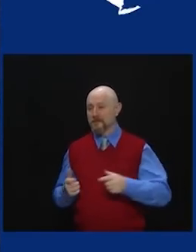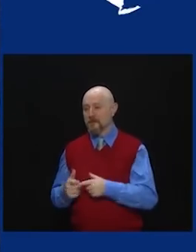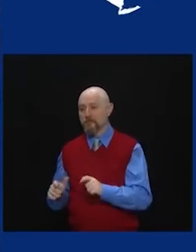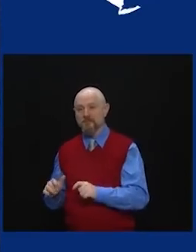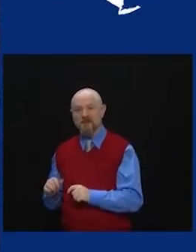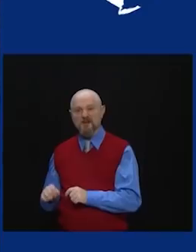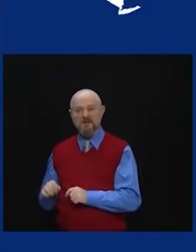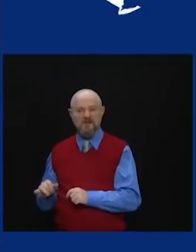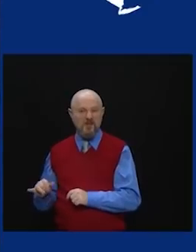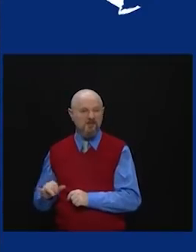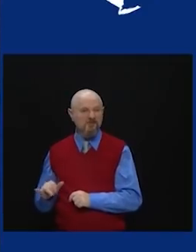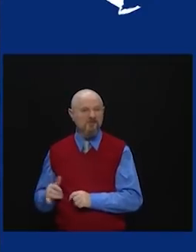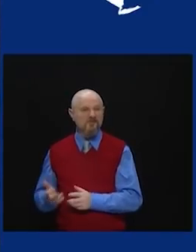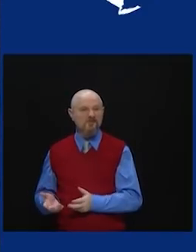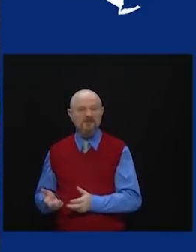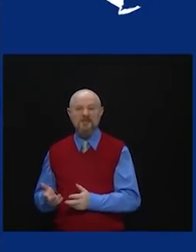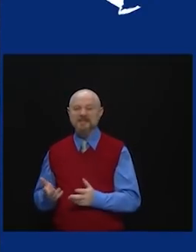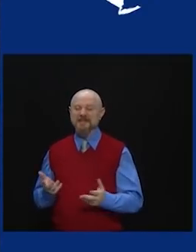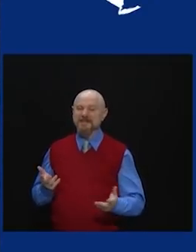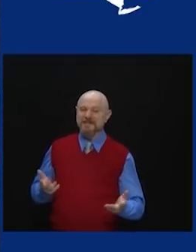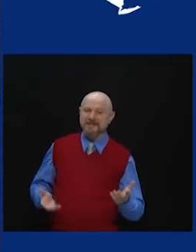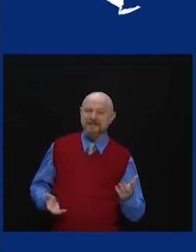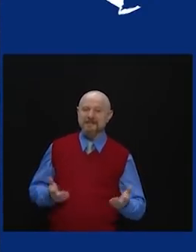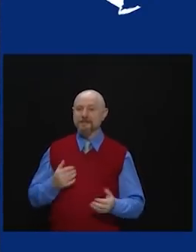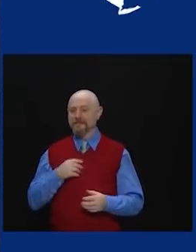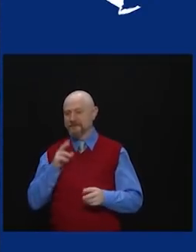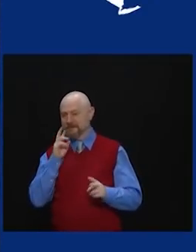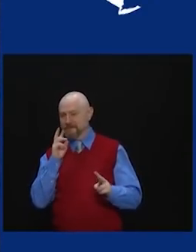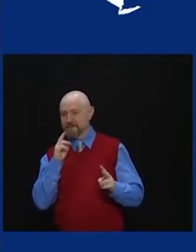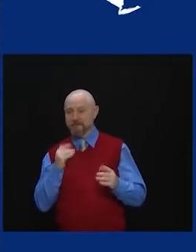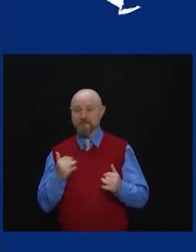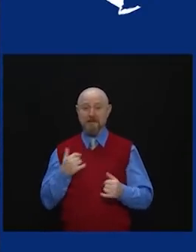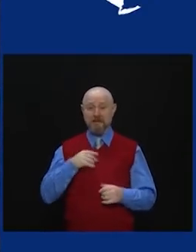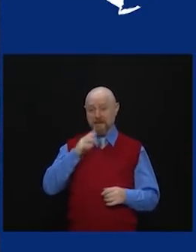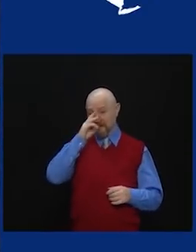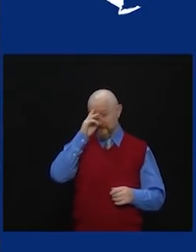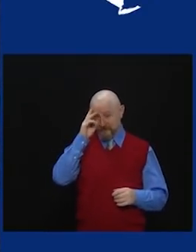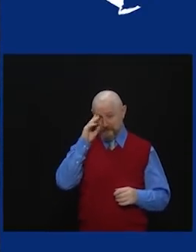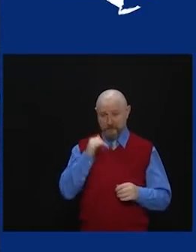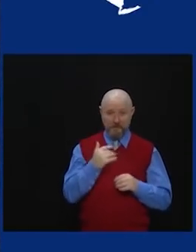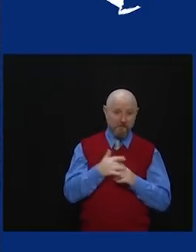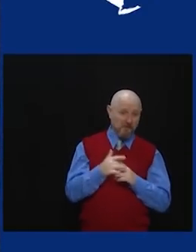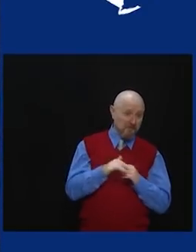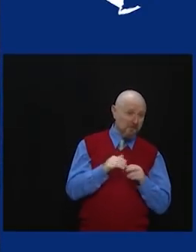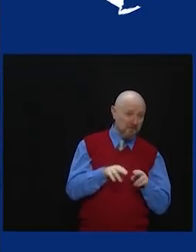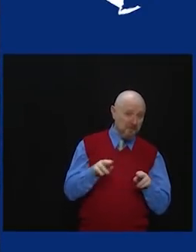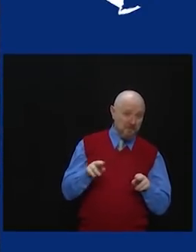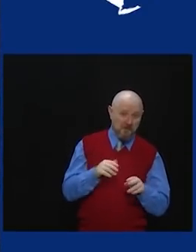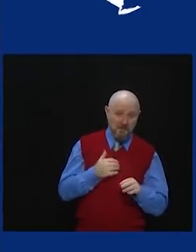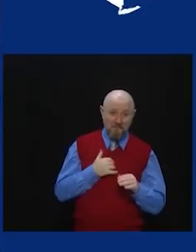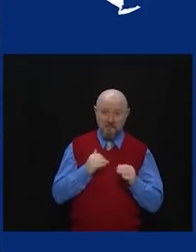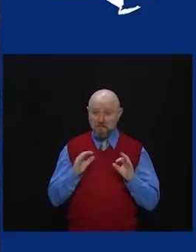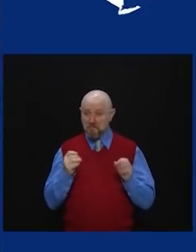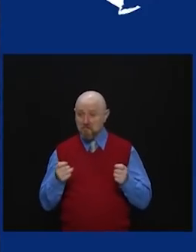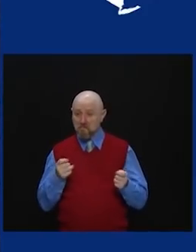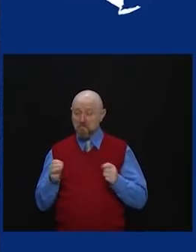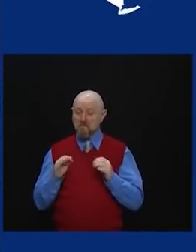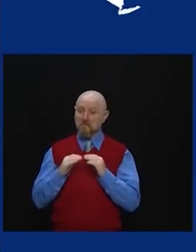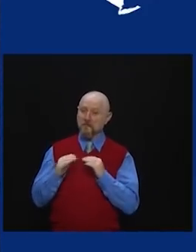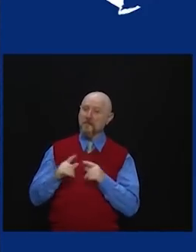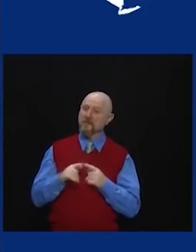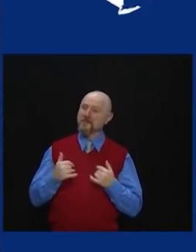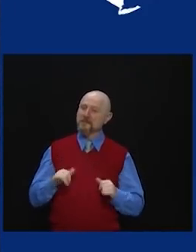be seen. At the moment, our hospital capacity is holding. We have concerns. As you know, on